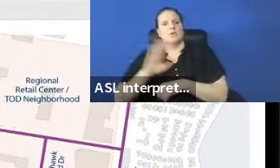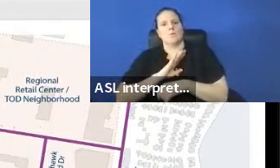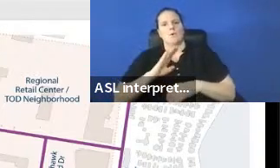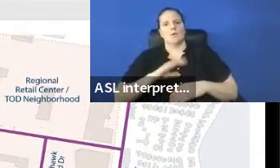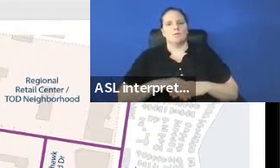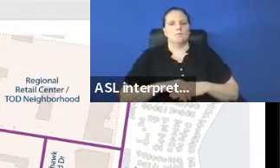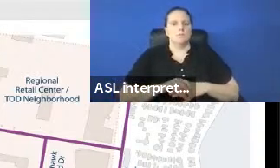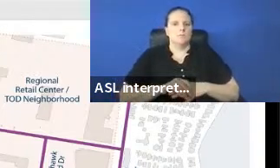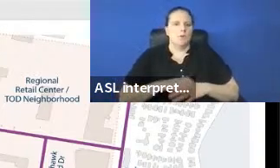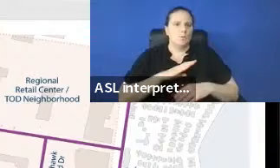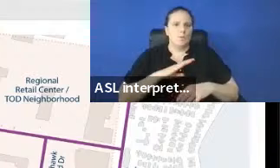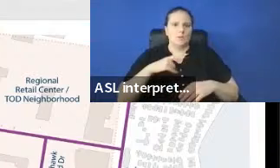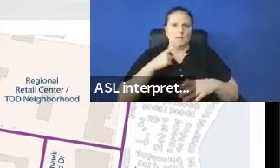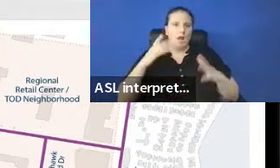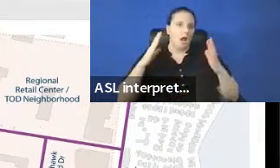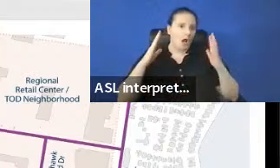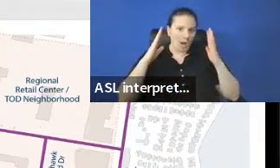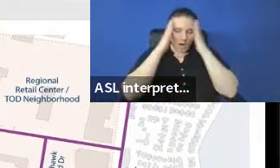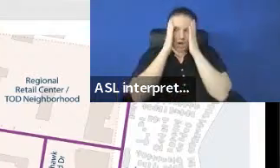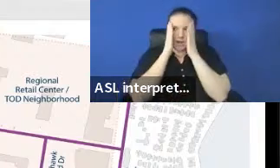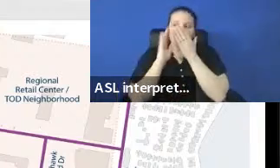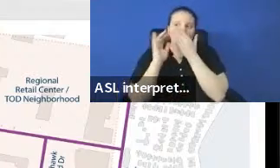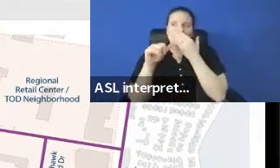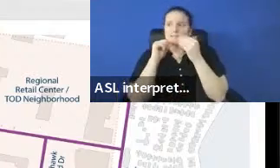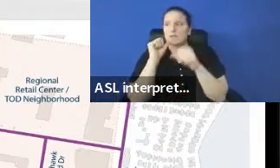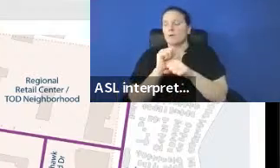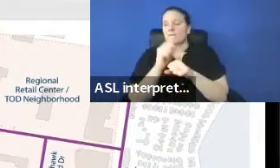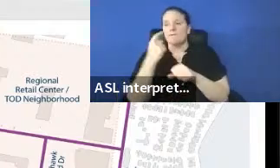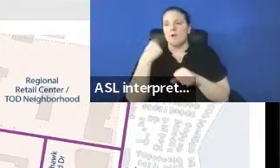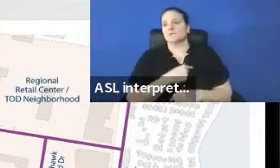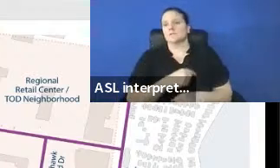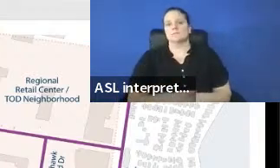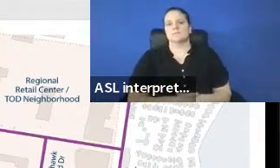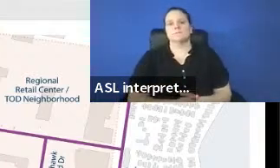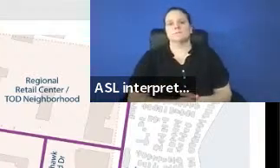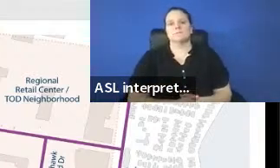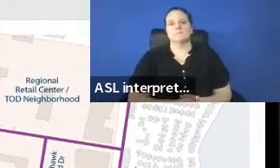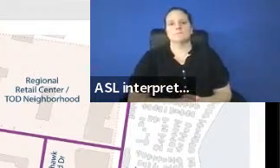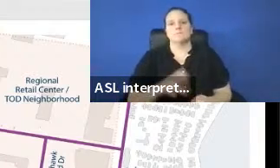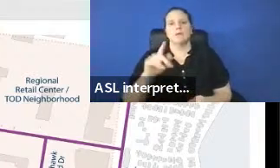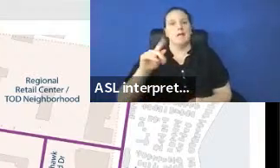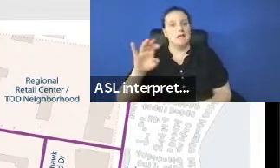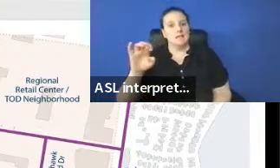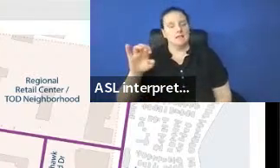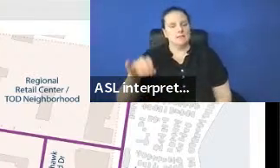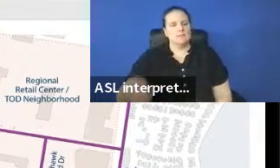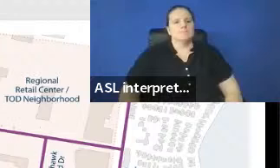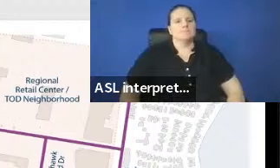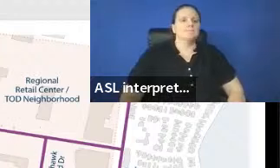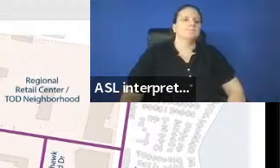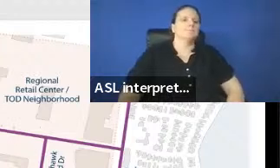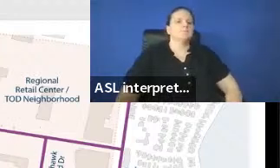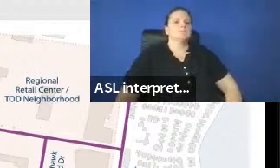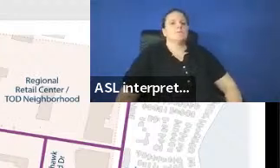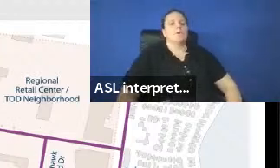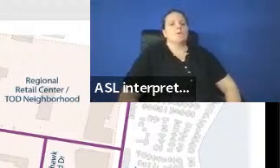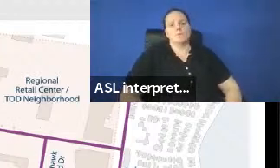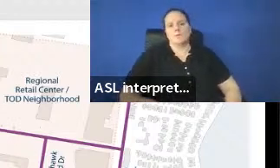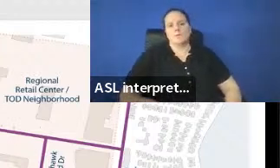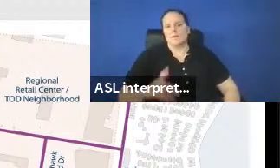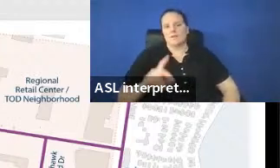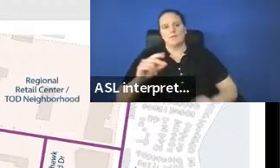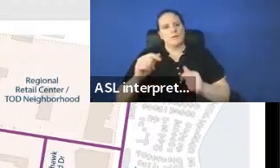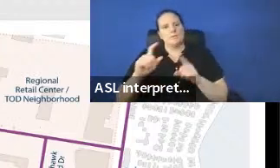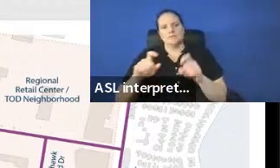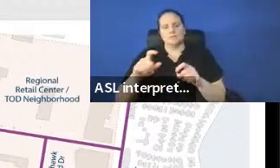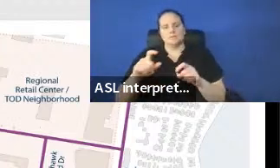board said, oh my gosh, this isn't going to work for us. Got it. Katie? Real quick question, and of course we could spend lots